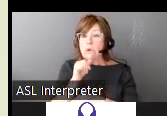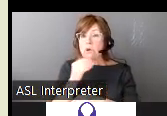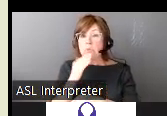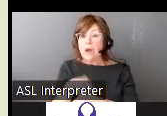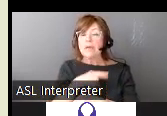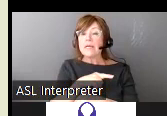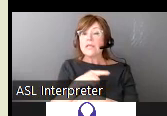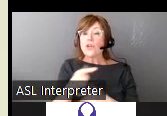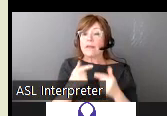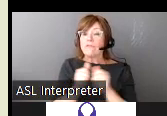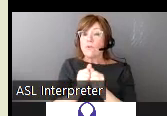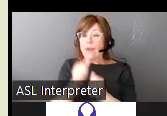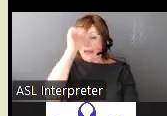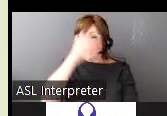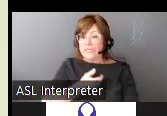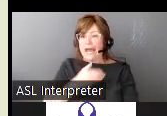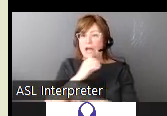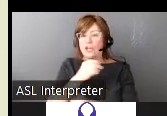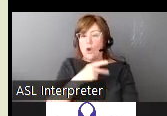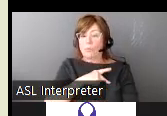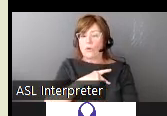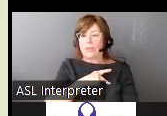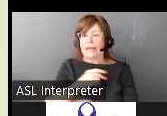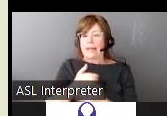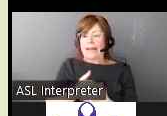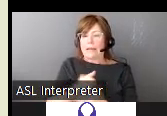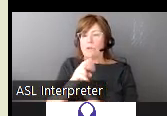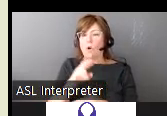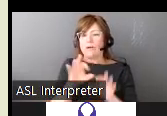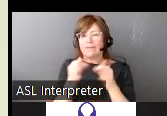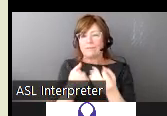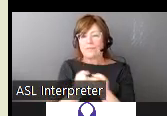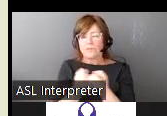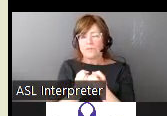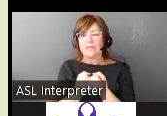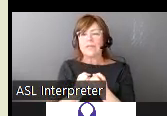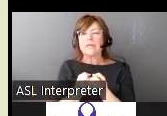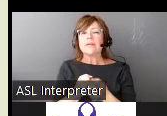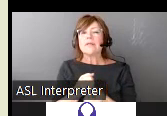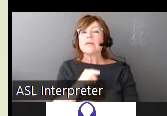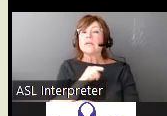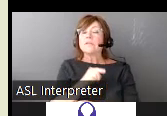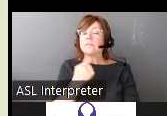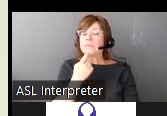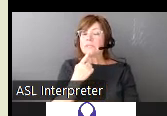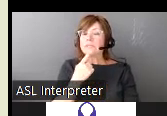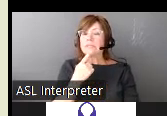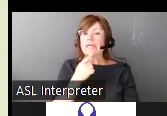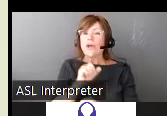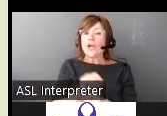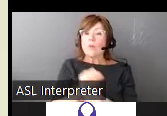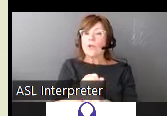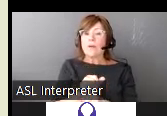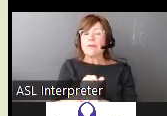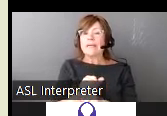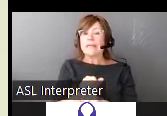reported no personal income nor support from the family. In her view, employment and financial self-sufficiency is of